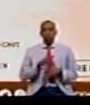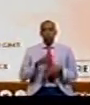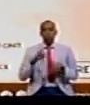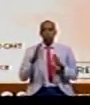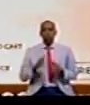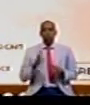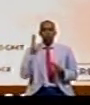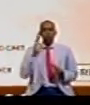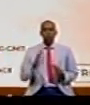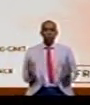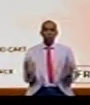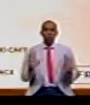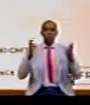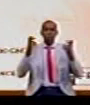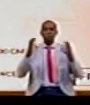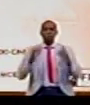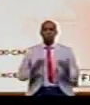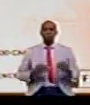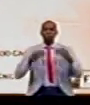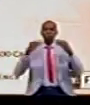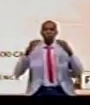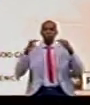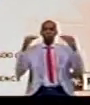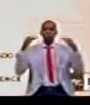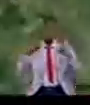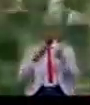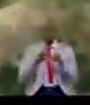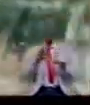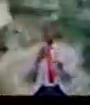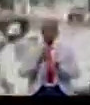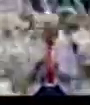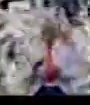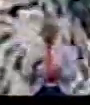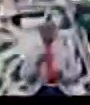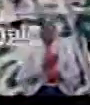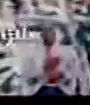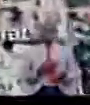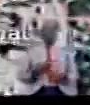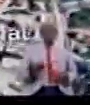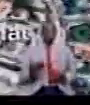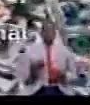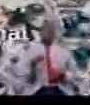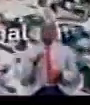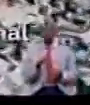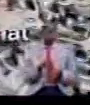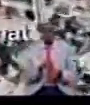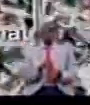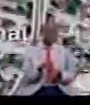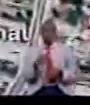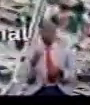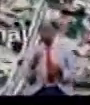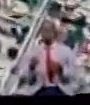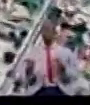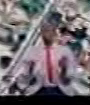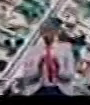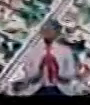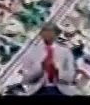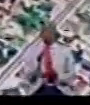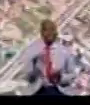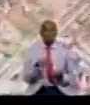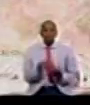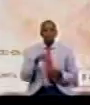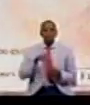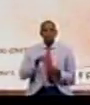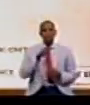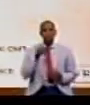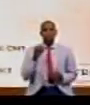homes, into the church, we want to command every storm of untimely death, of premature death. Enough is enough.